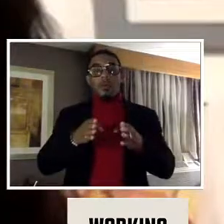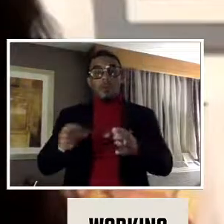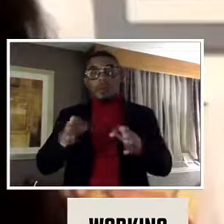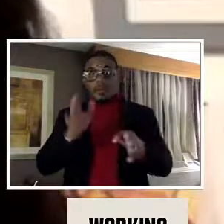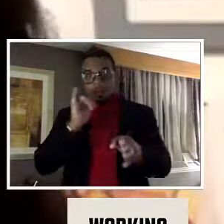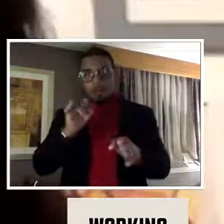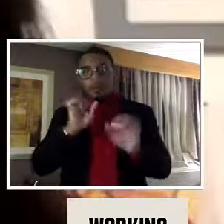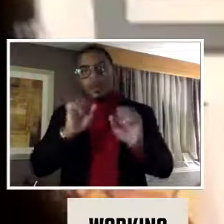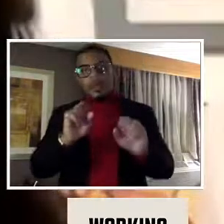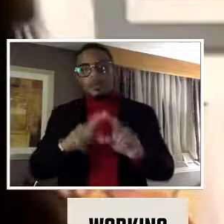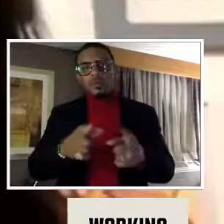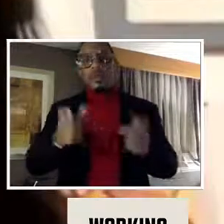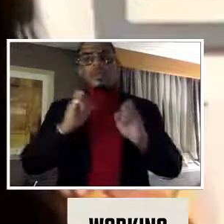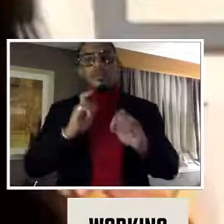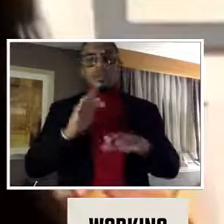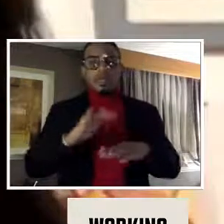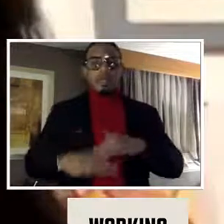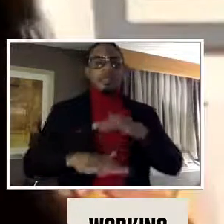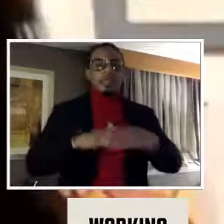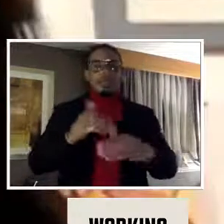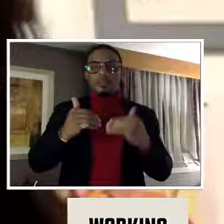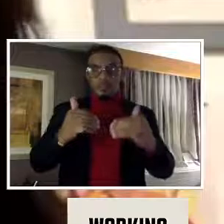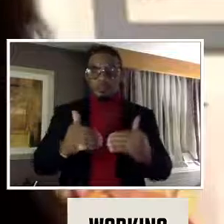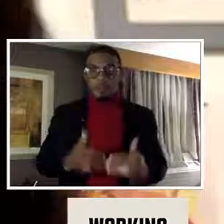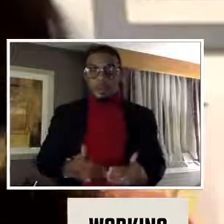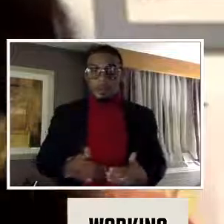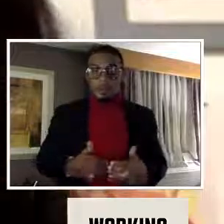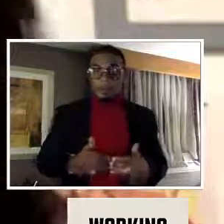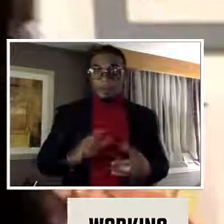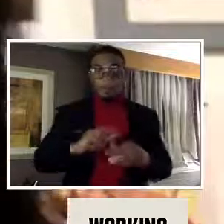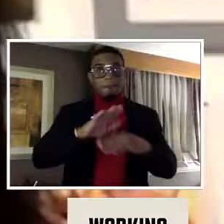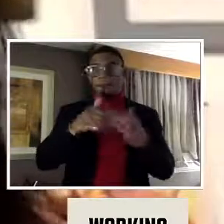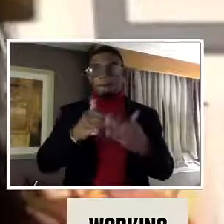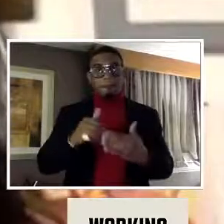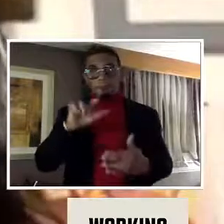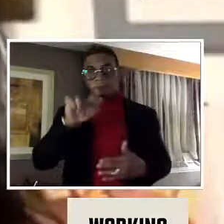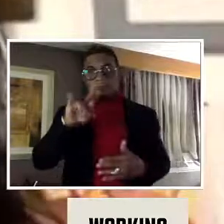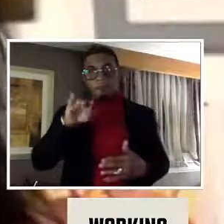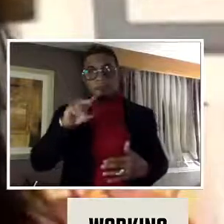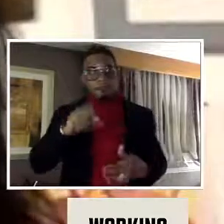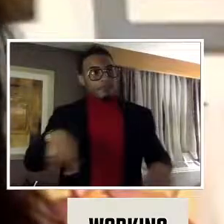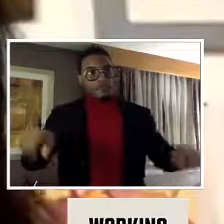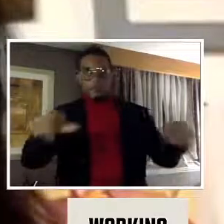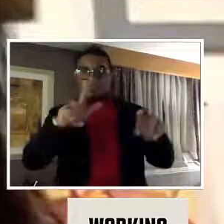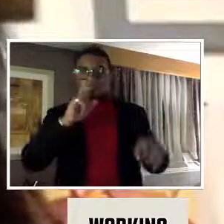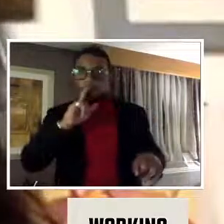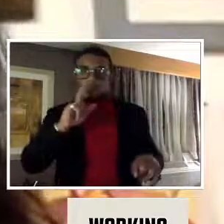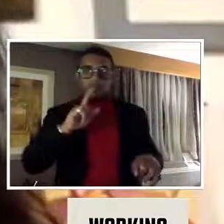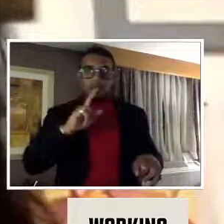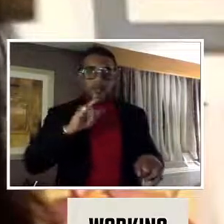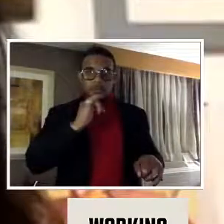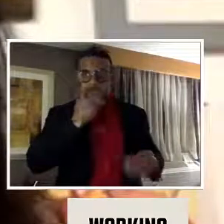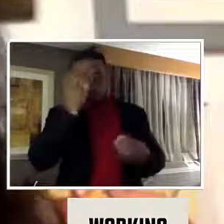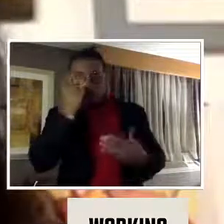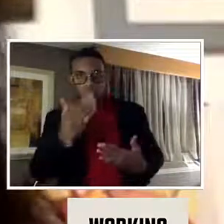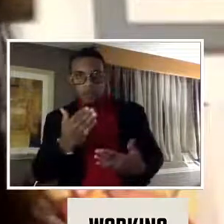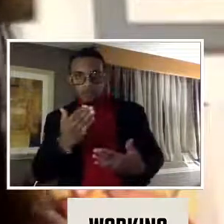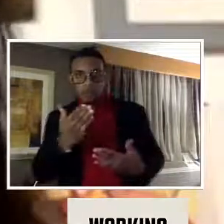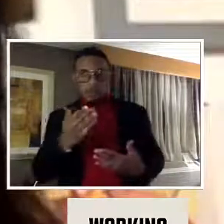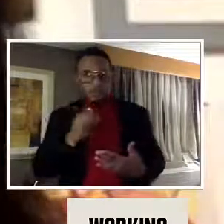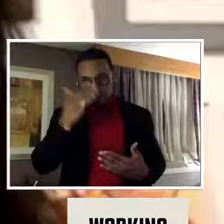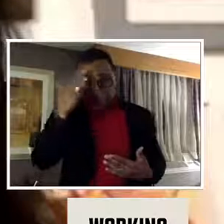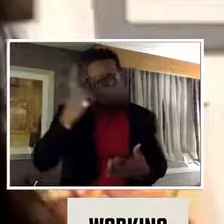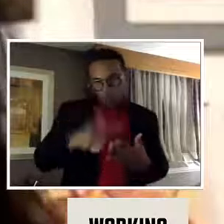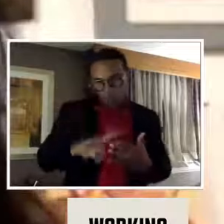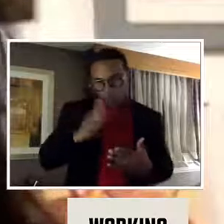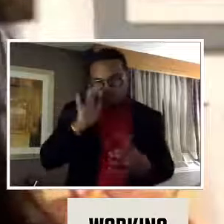that will be able to give us the steps to move forward. And to all our Latinos out there who are being misinformed and don't know